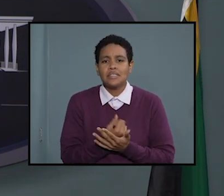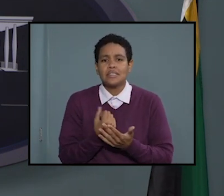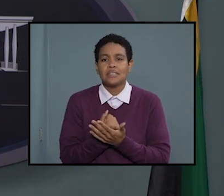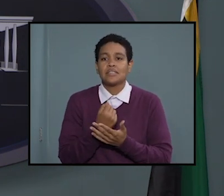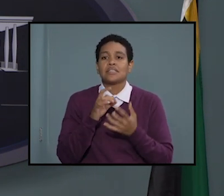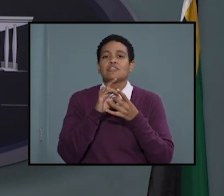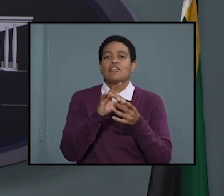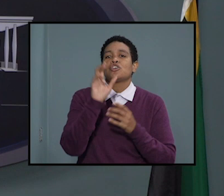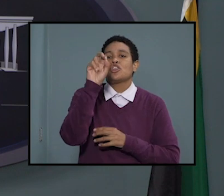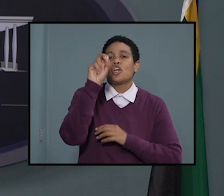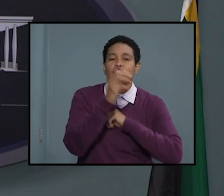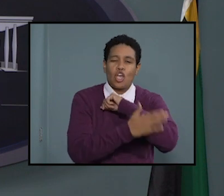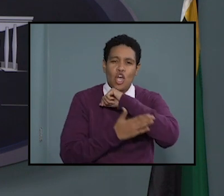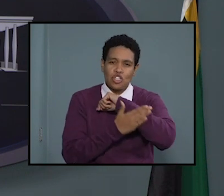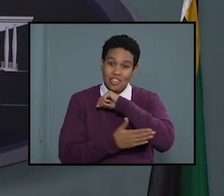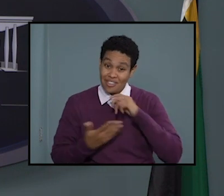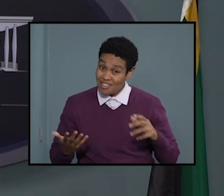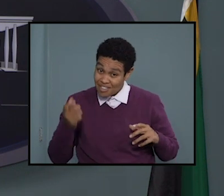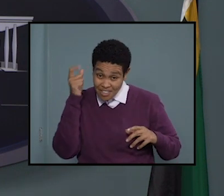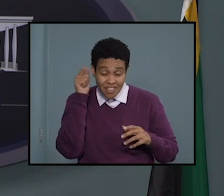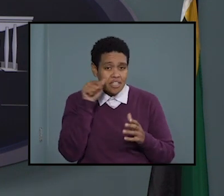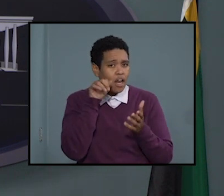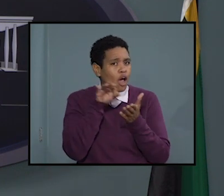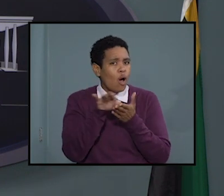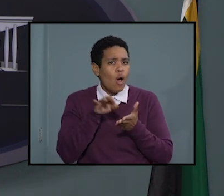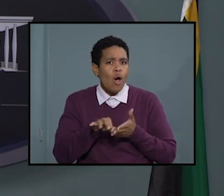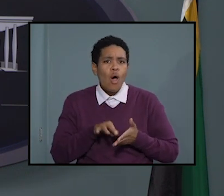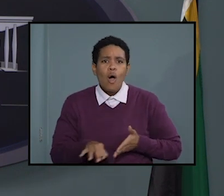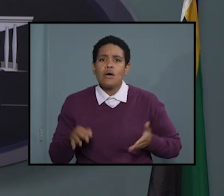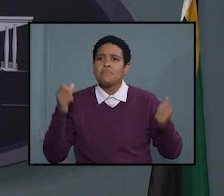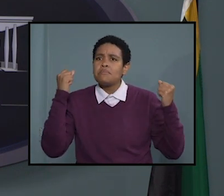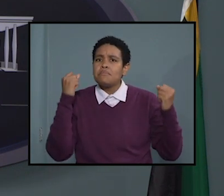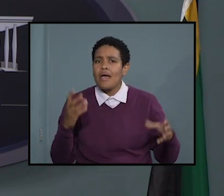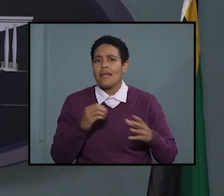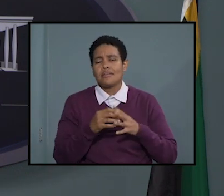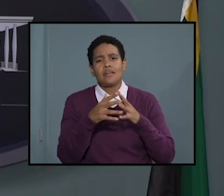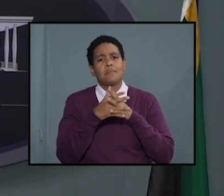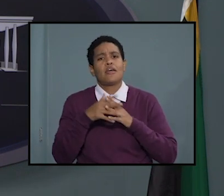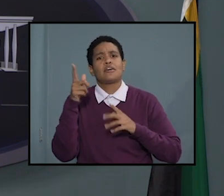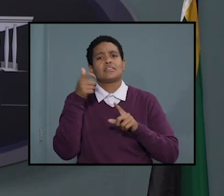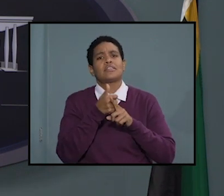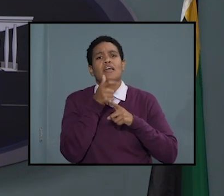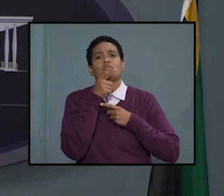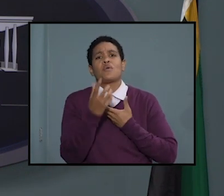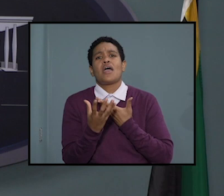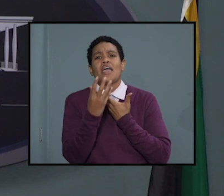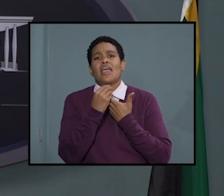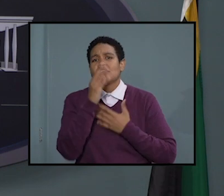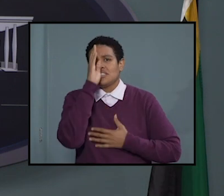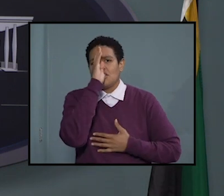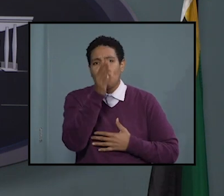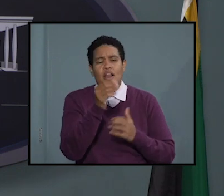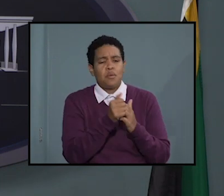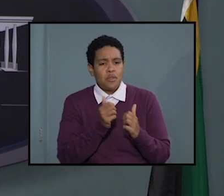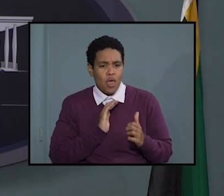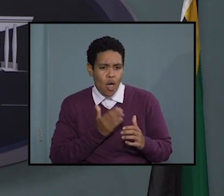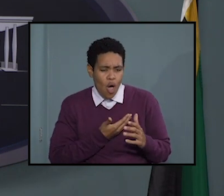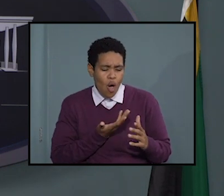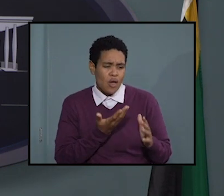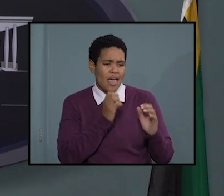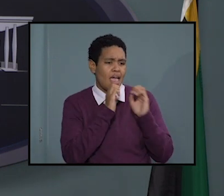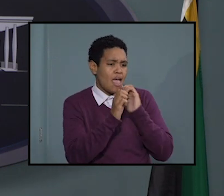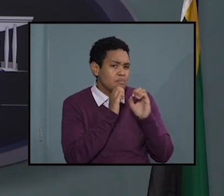30 countries. And that's not counting the hundreds in the US that are engaged directly with our